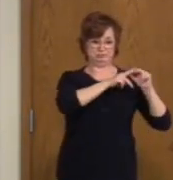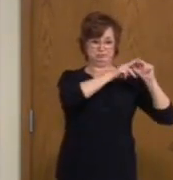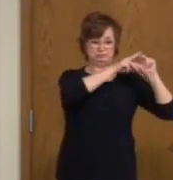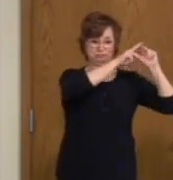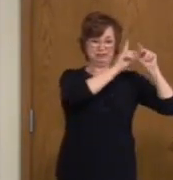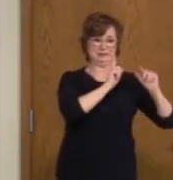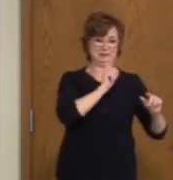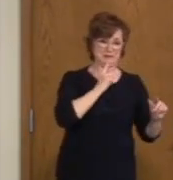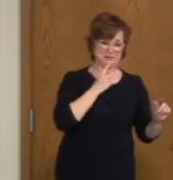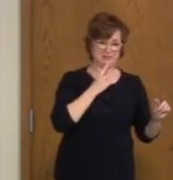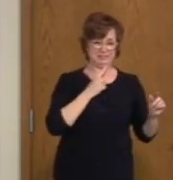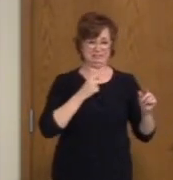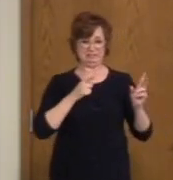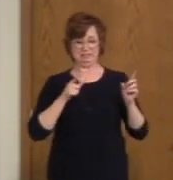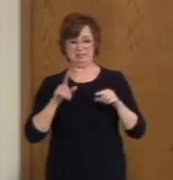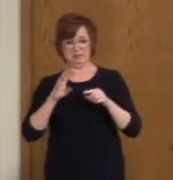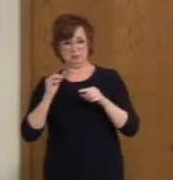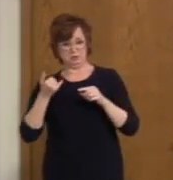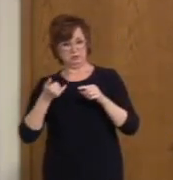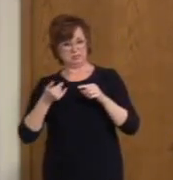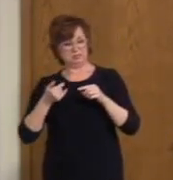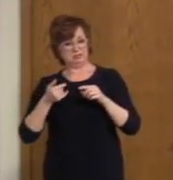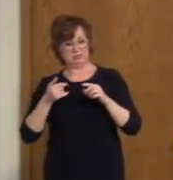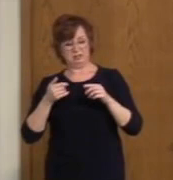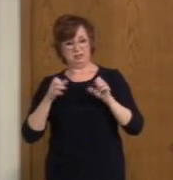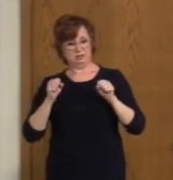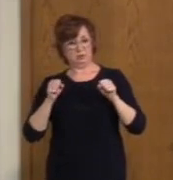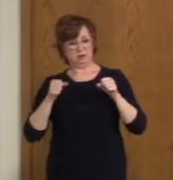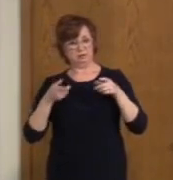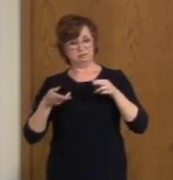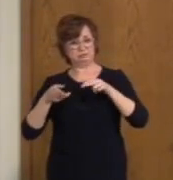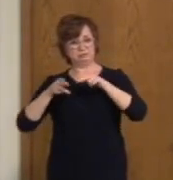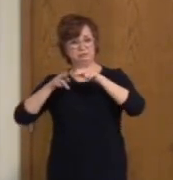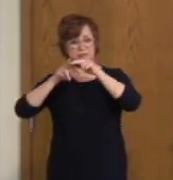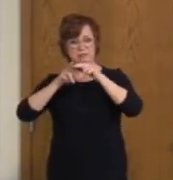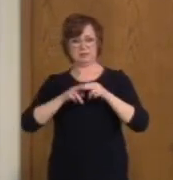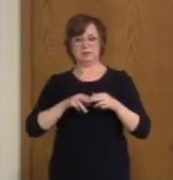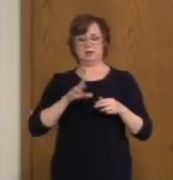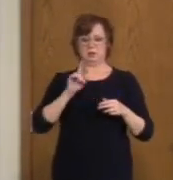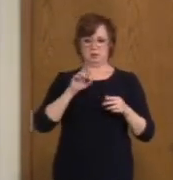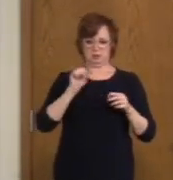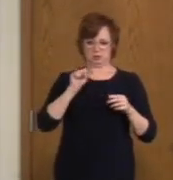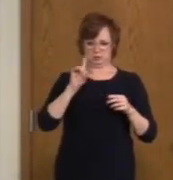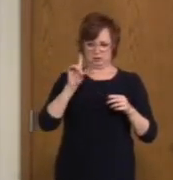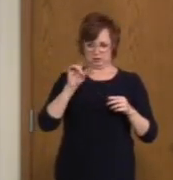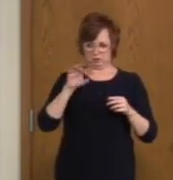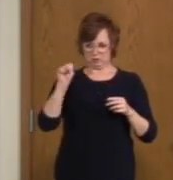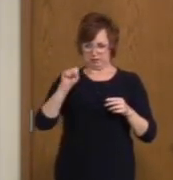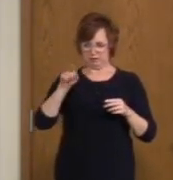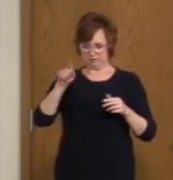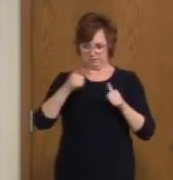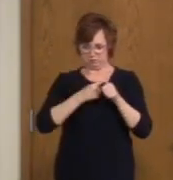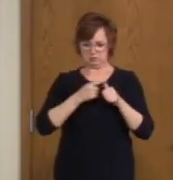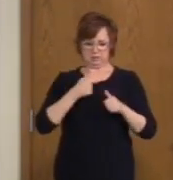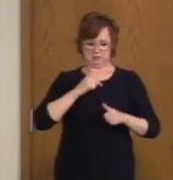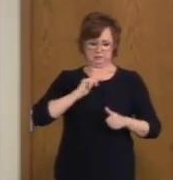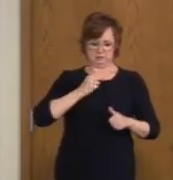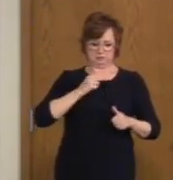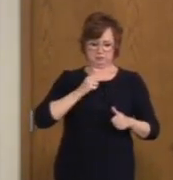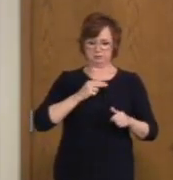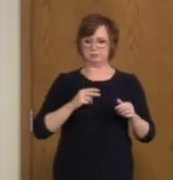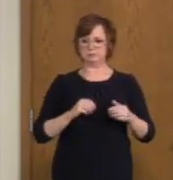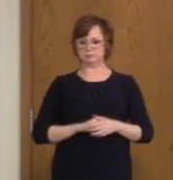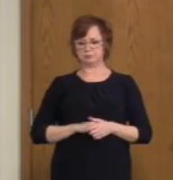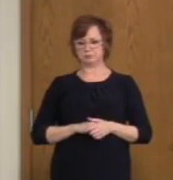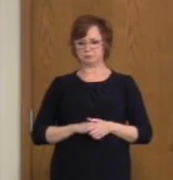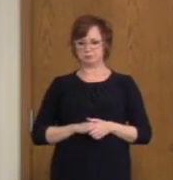Dr. Shahab, do you want to go first, or you go first and then I'll follow? Thanks. So I think on the one hand, we've seen throughout